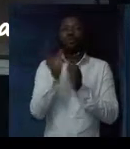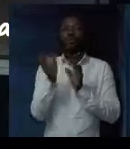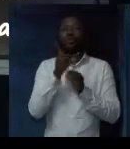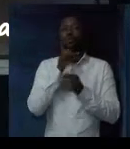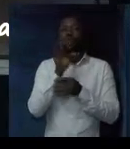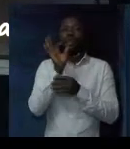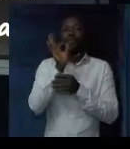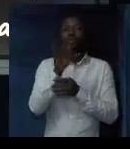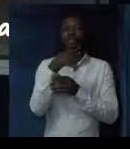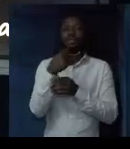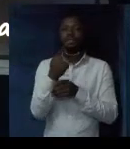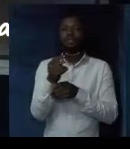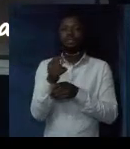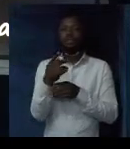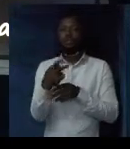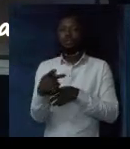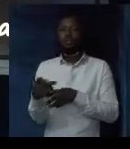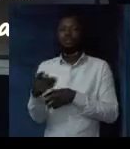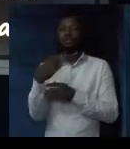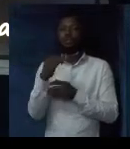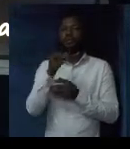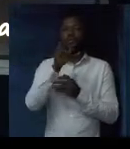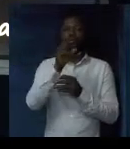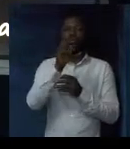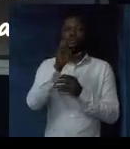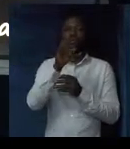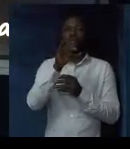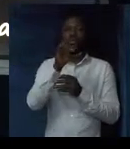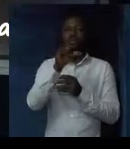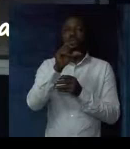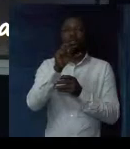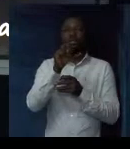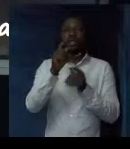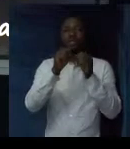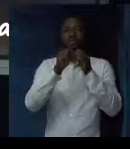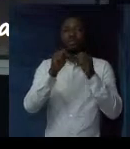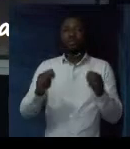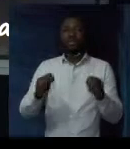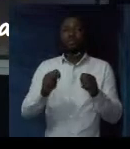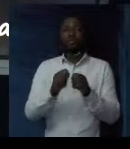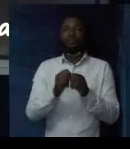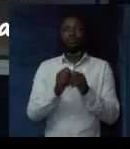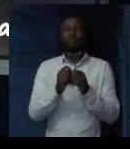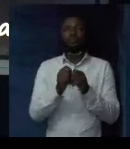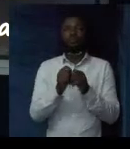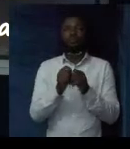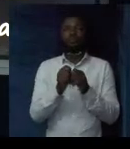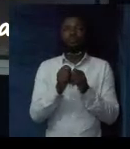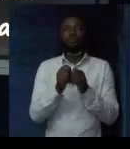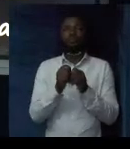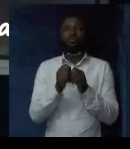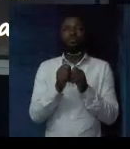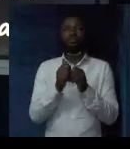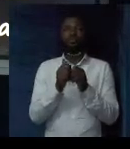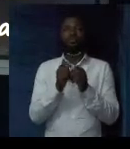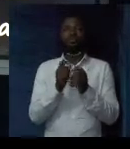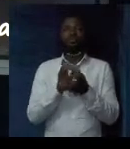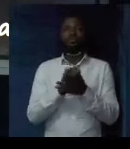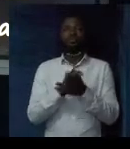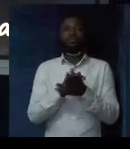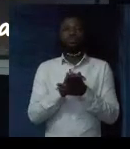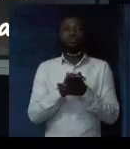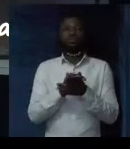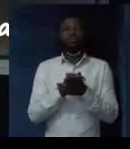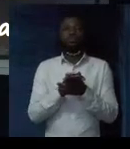of these does not fit the profile of an isosceles triangle? It's popping out right at me. I believe you can see it as